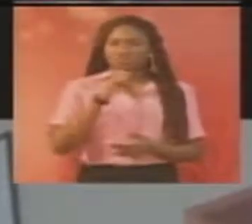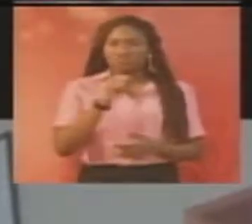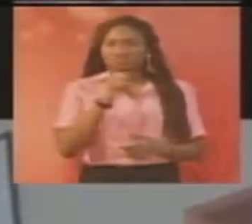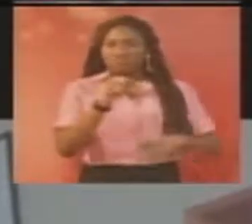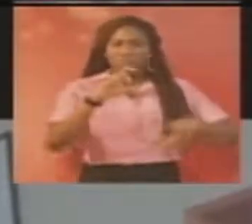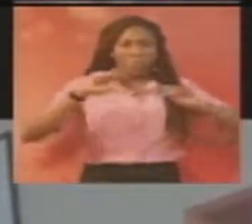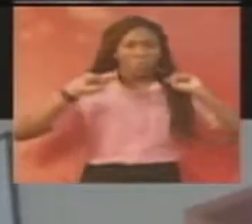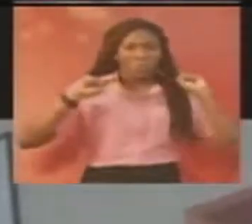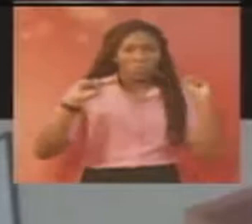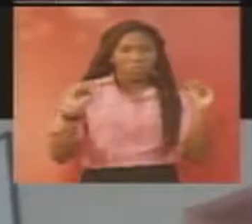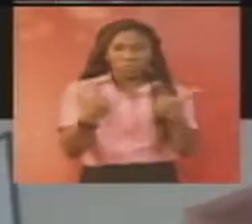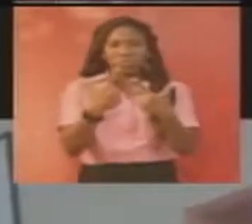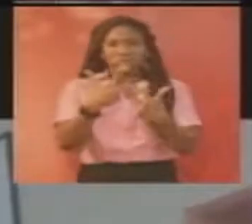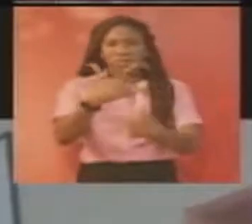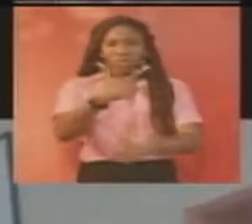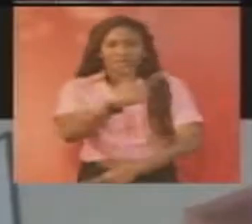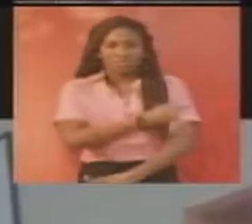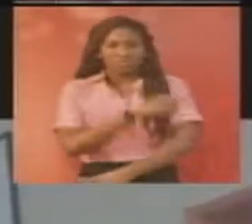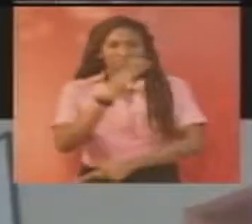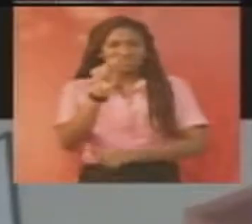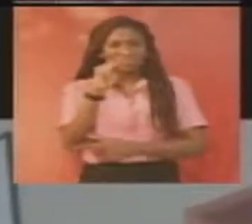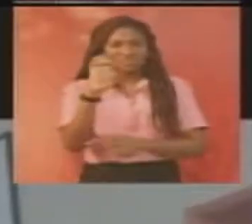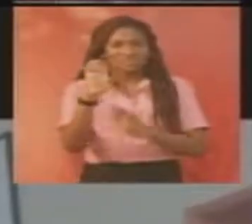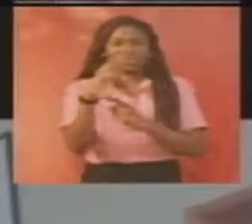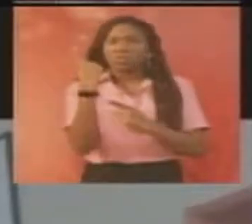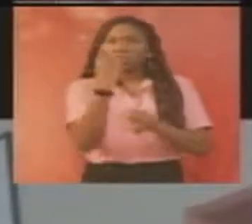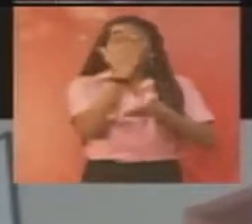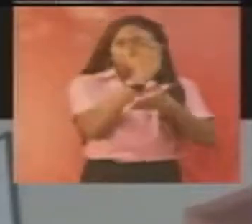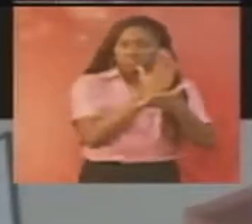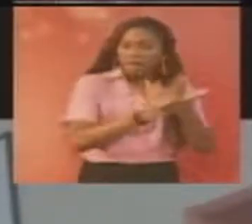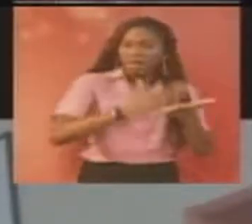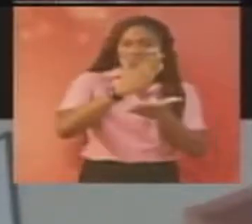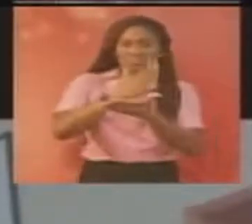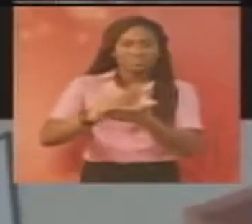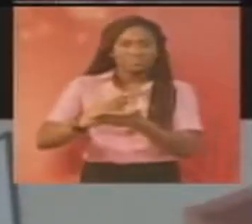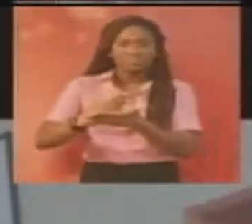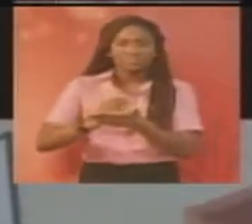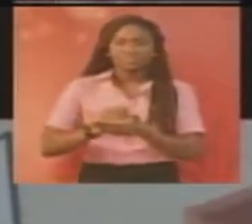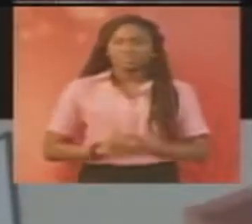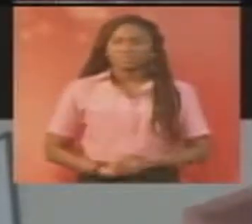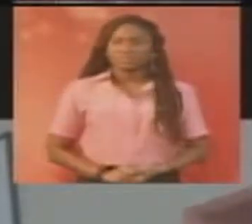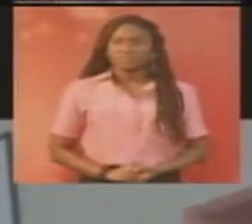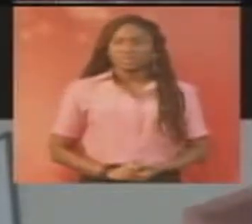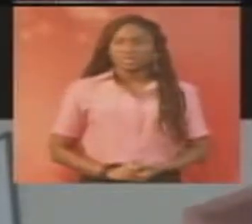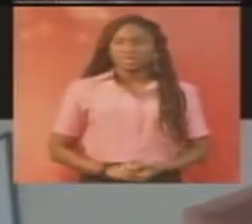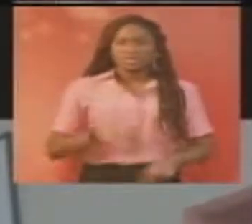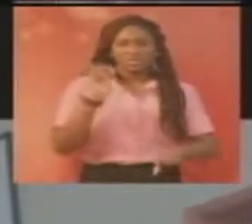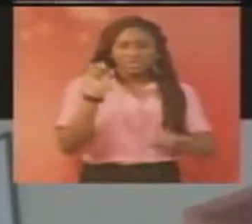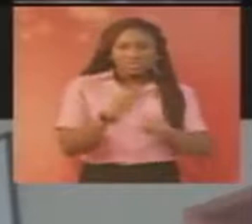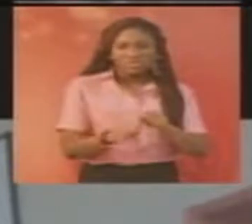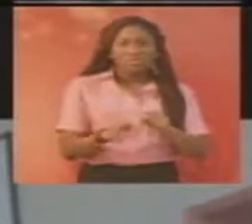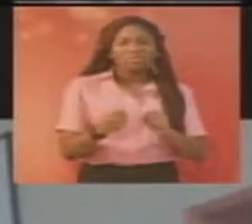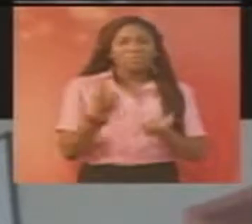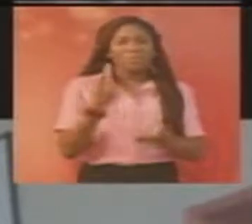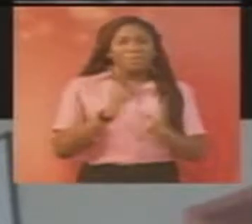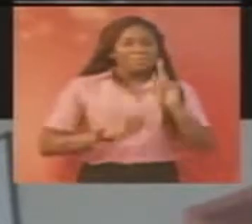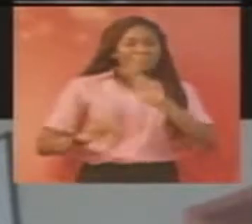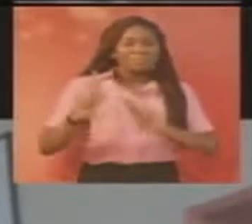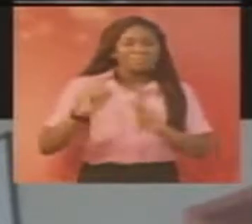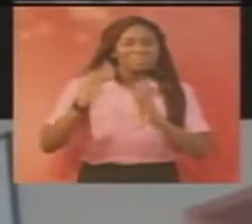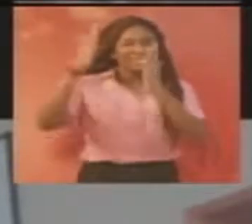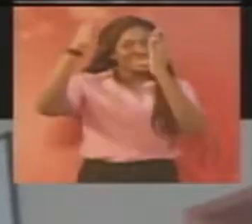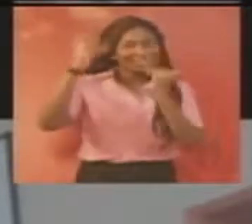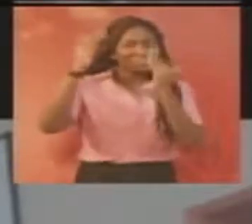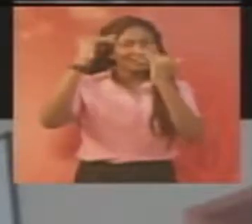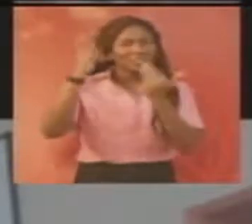entire population, how exactly, what targets can the population look forward to the end of